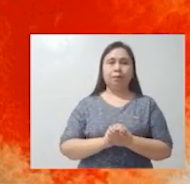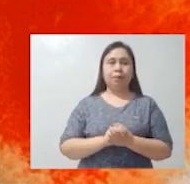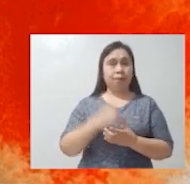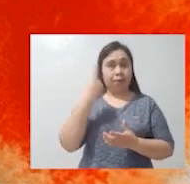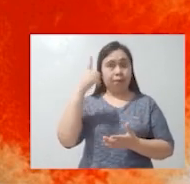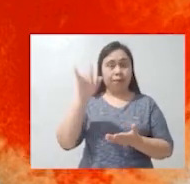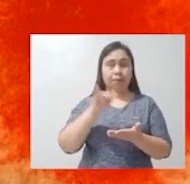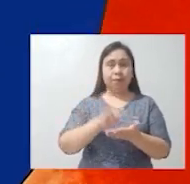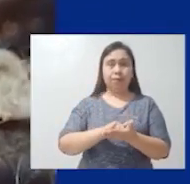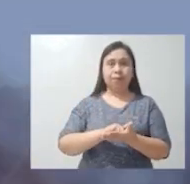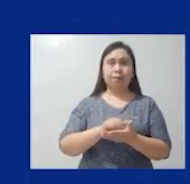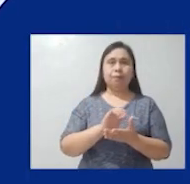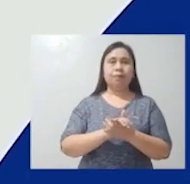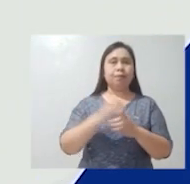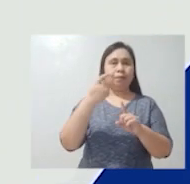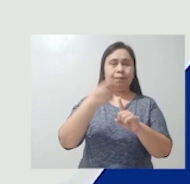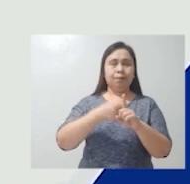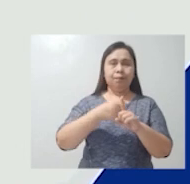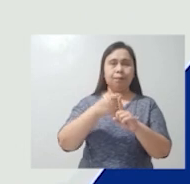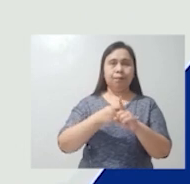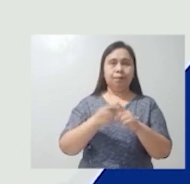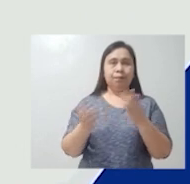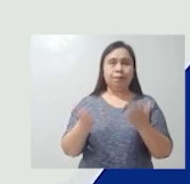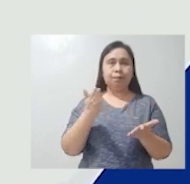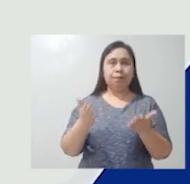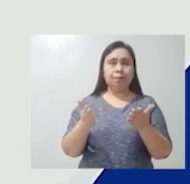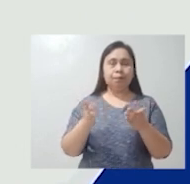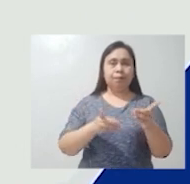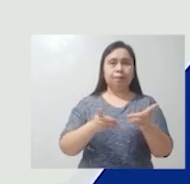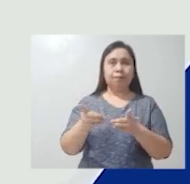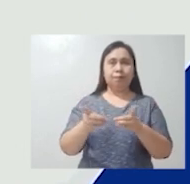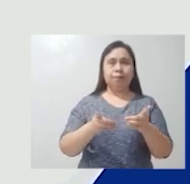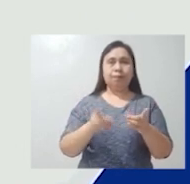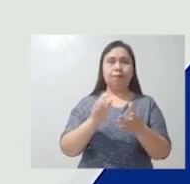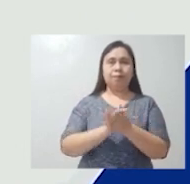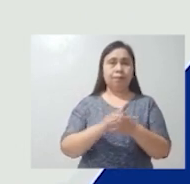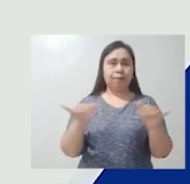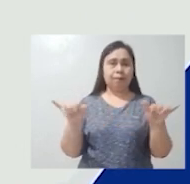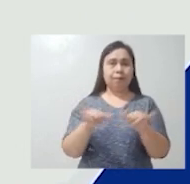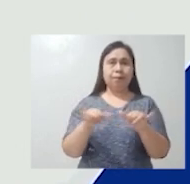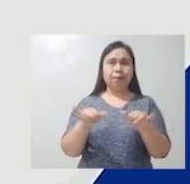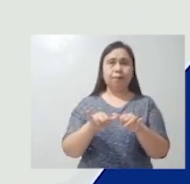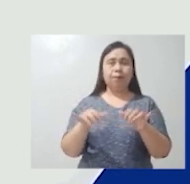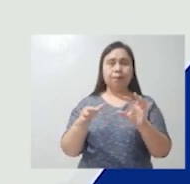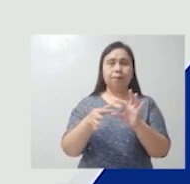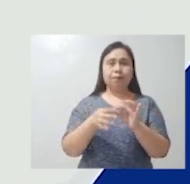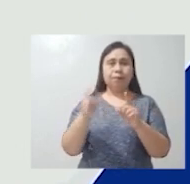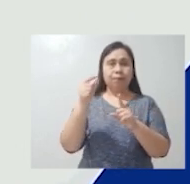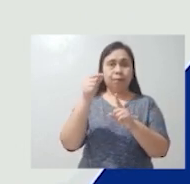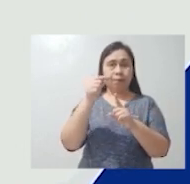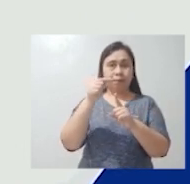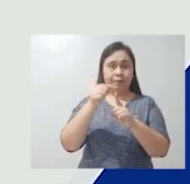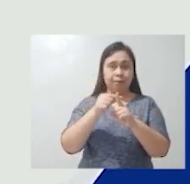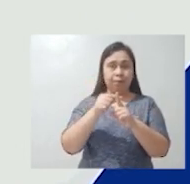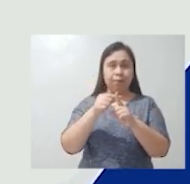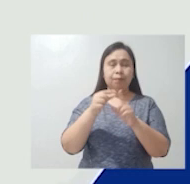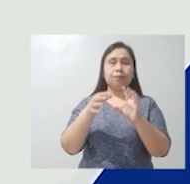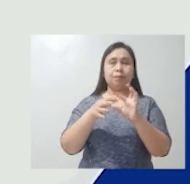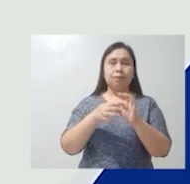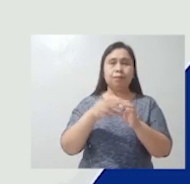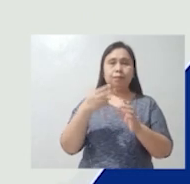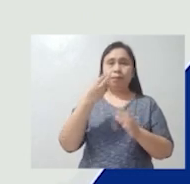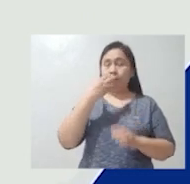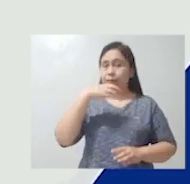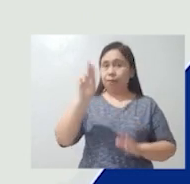that, temperature may be defined as the measure of the degree of hotness or coldness of